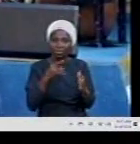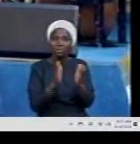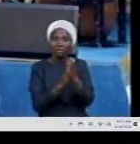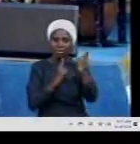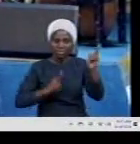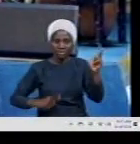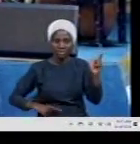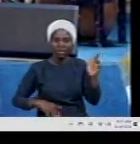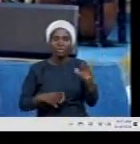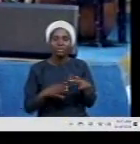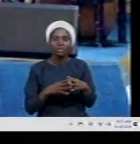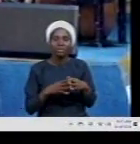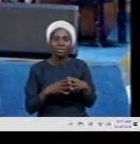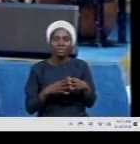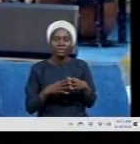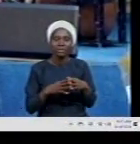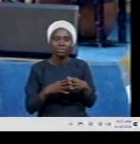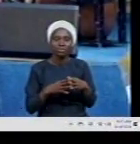I said praise the Lord.